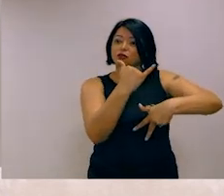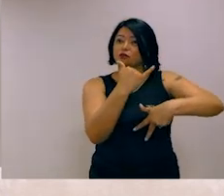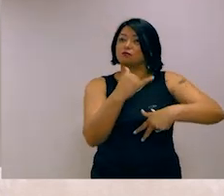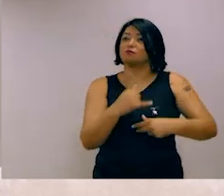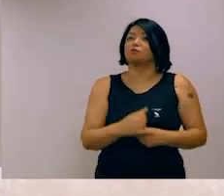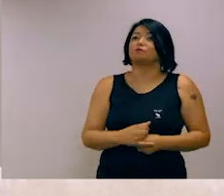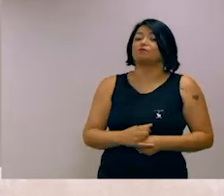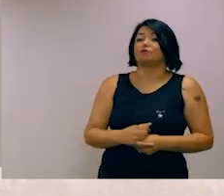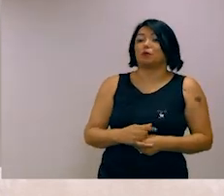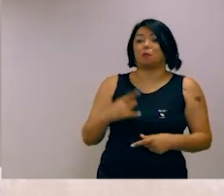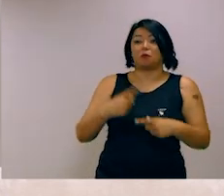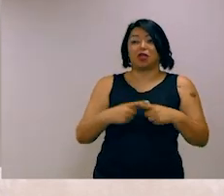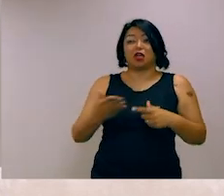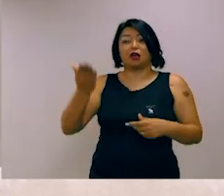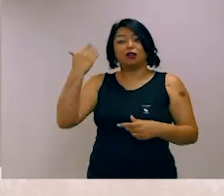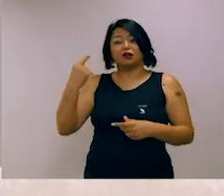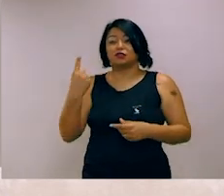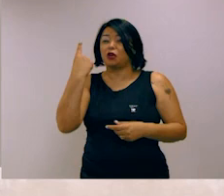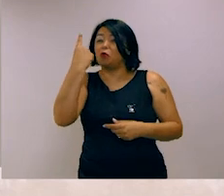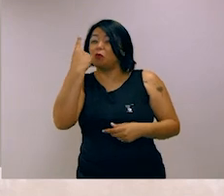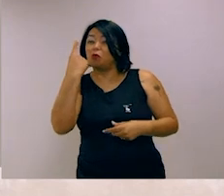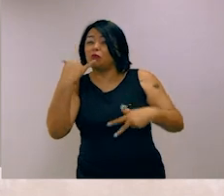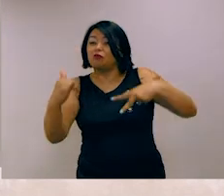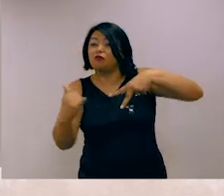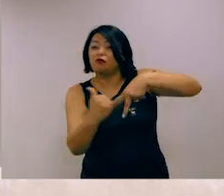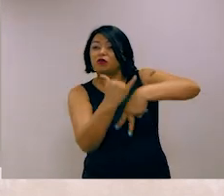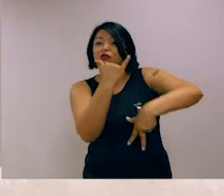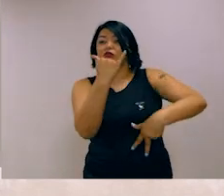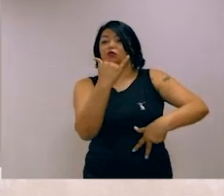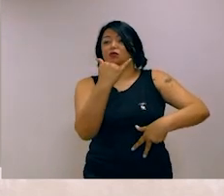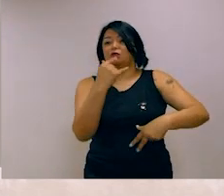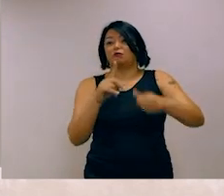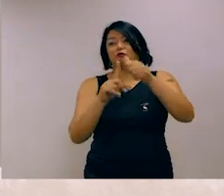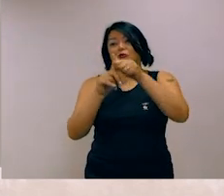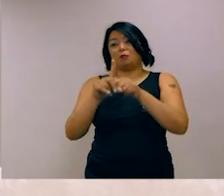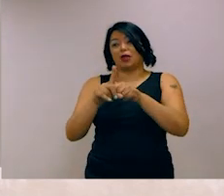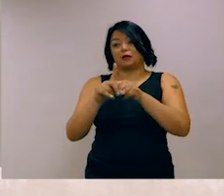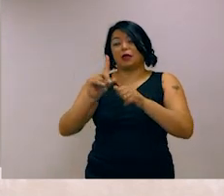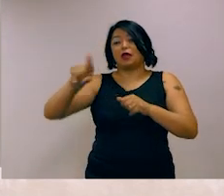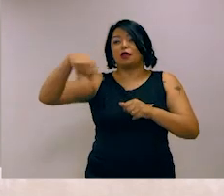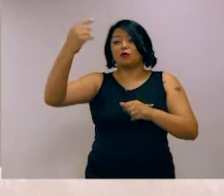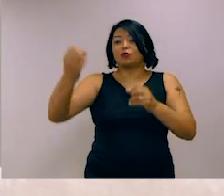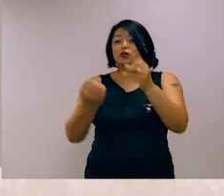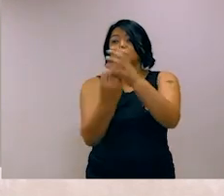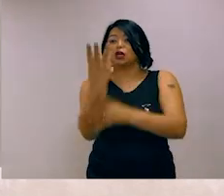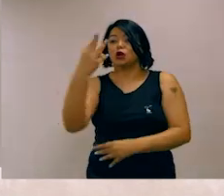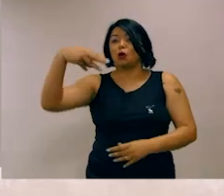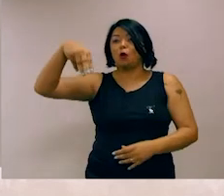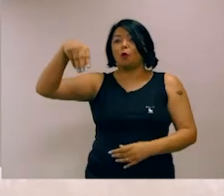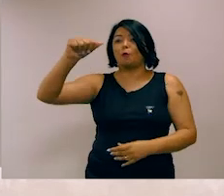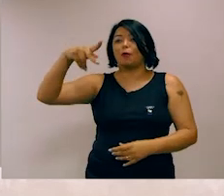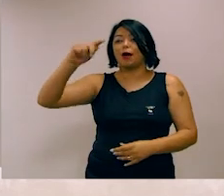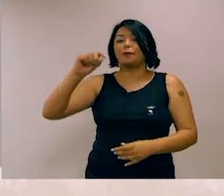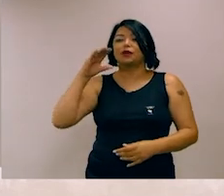and we were just finding one victim a month in average before this heat map.